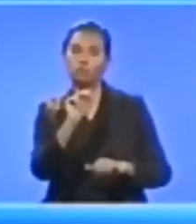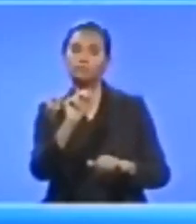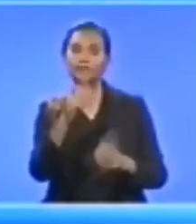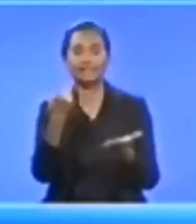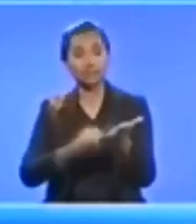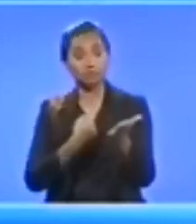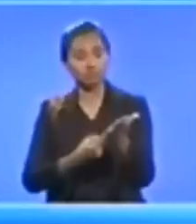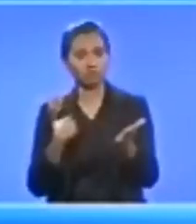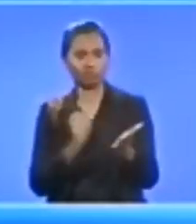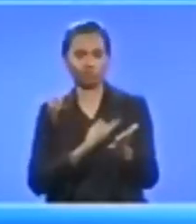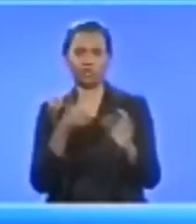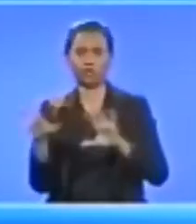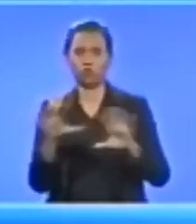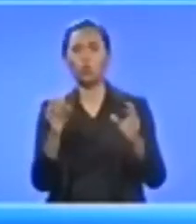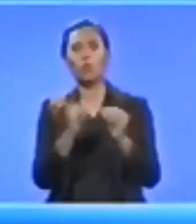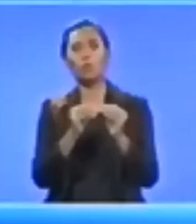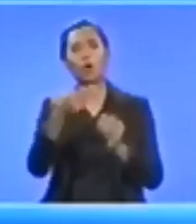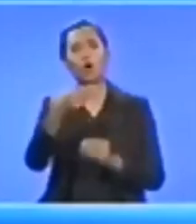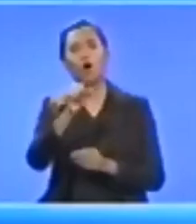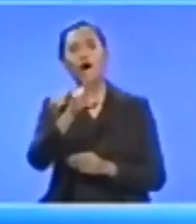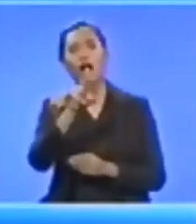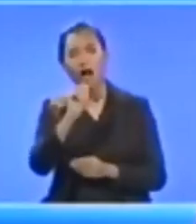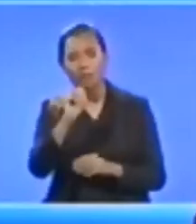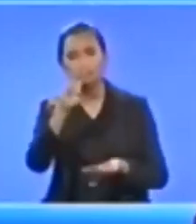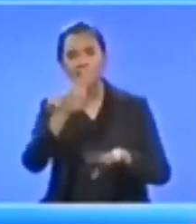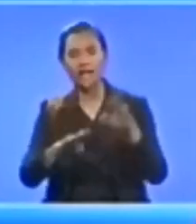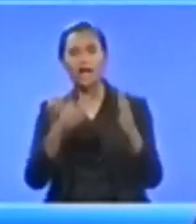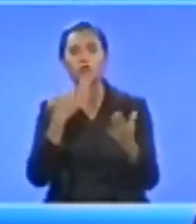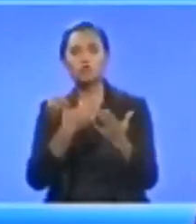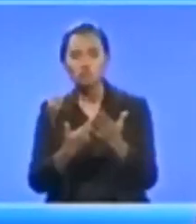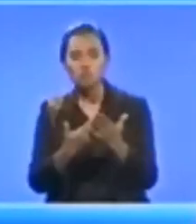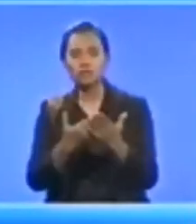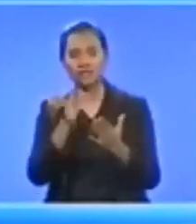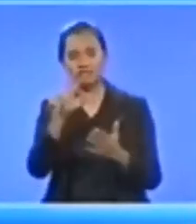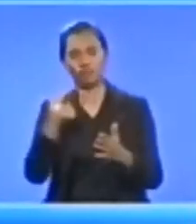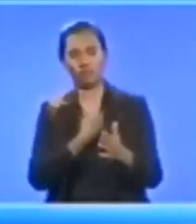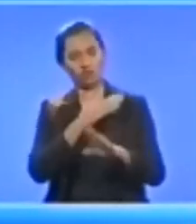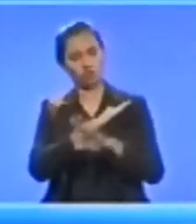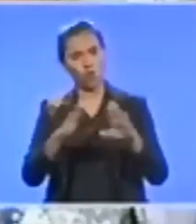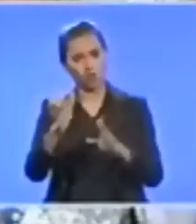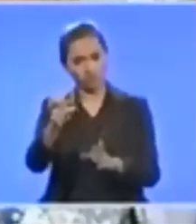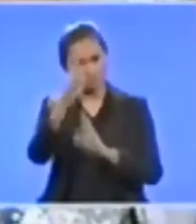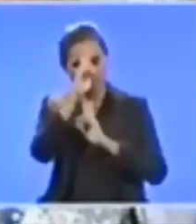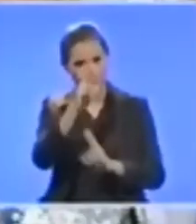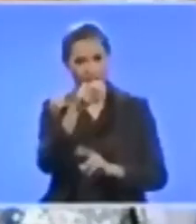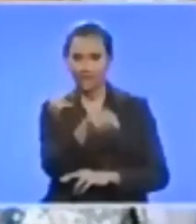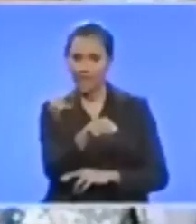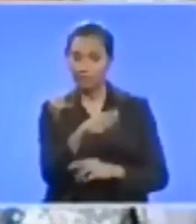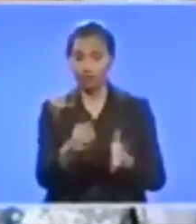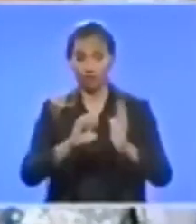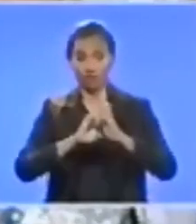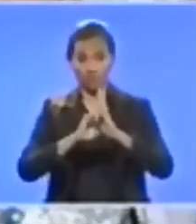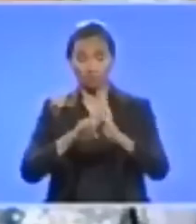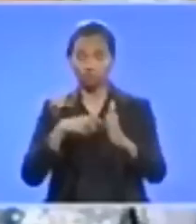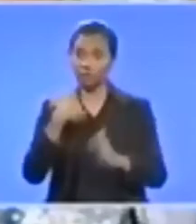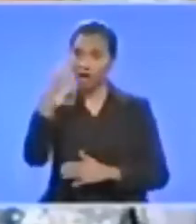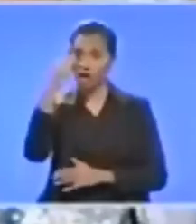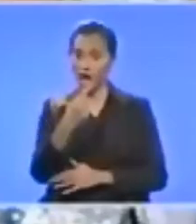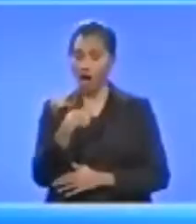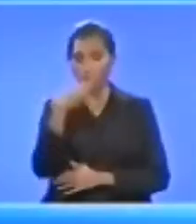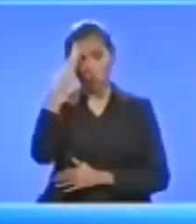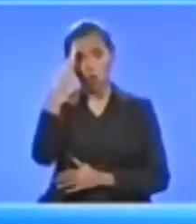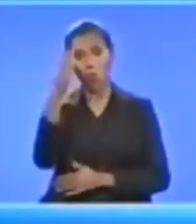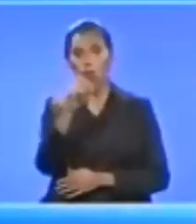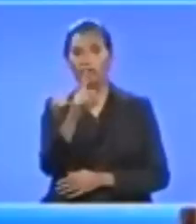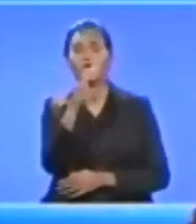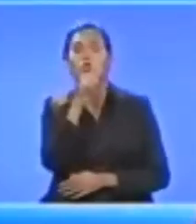than good by not respecting their desire for dignity. For example, I know an old lady who